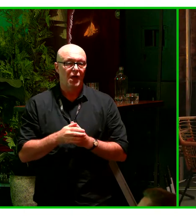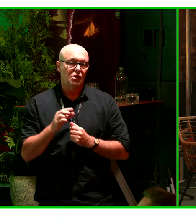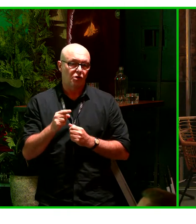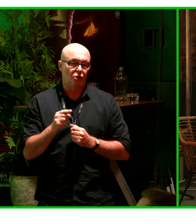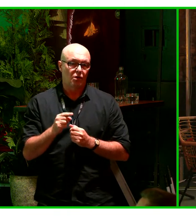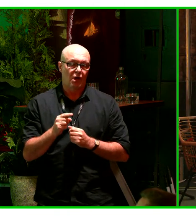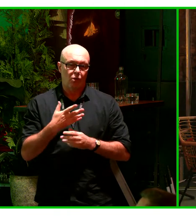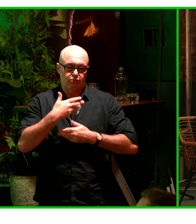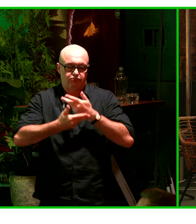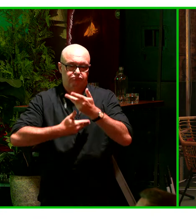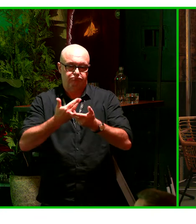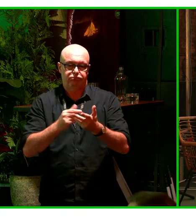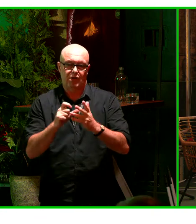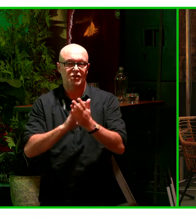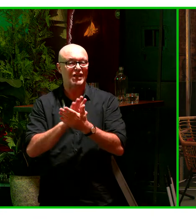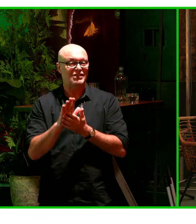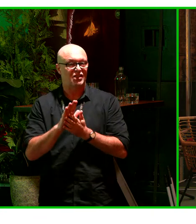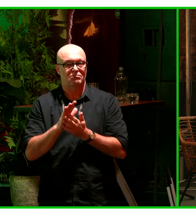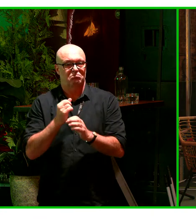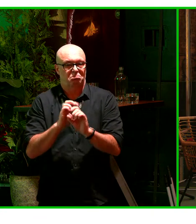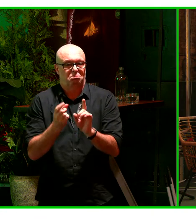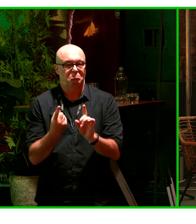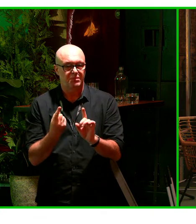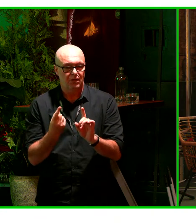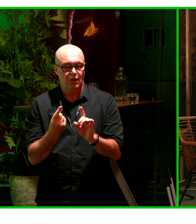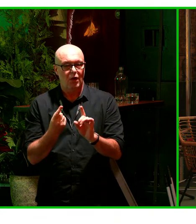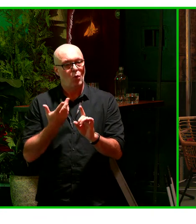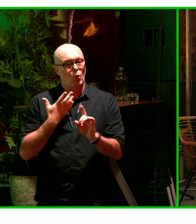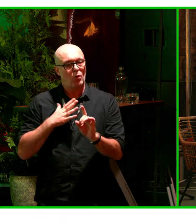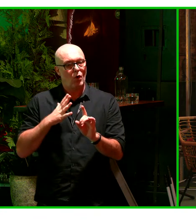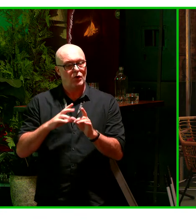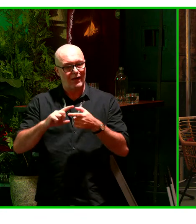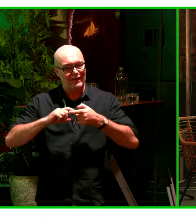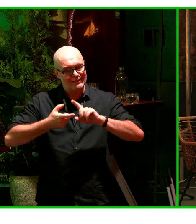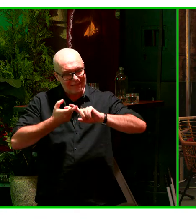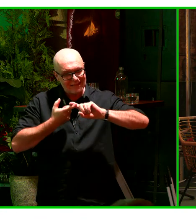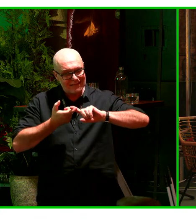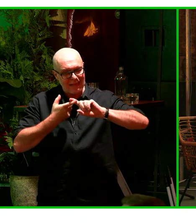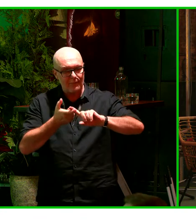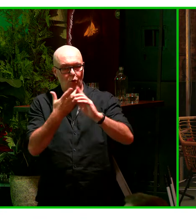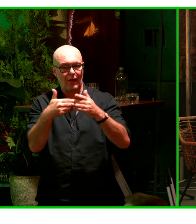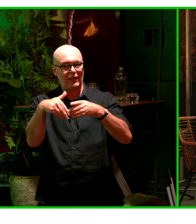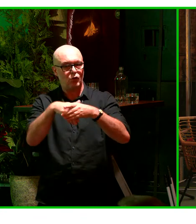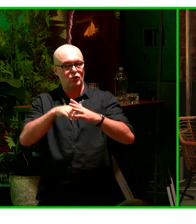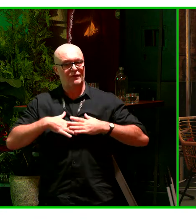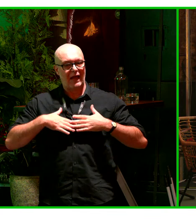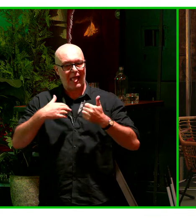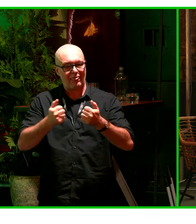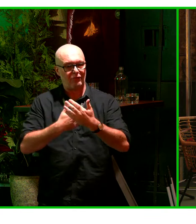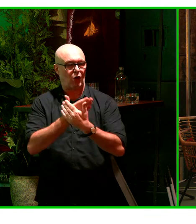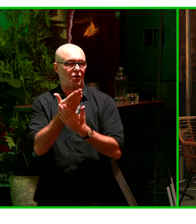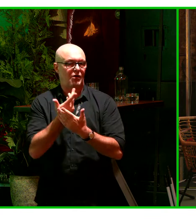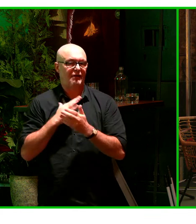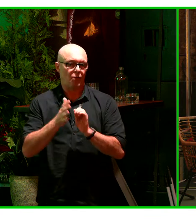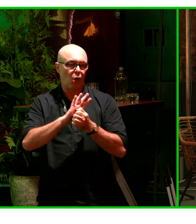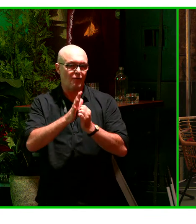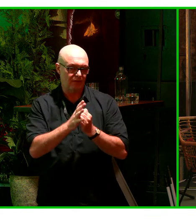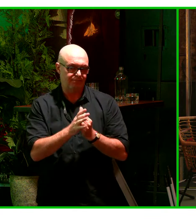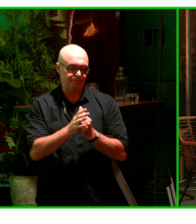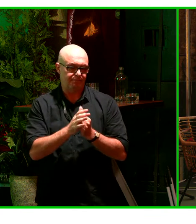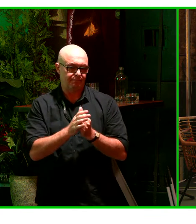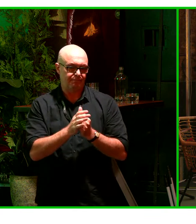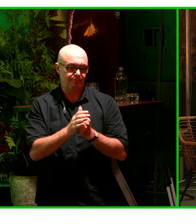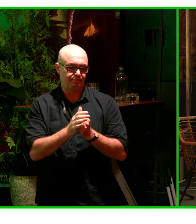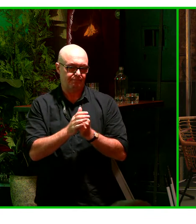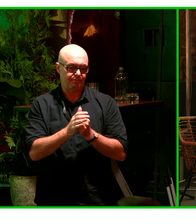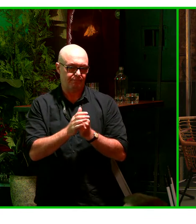and Warrington. Our vision is for a sustainable, inclusive, and healthy recovery from COVID-19. And through that,